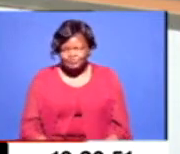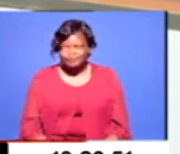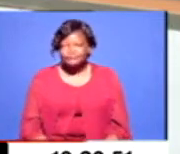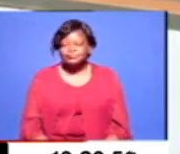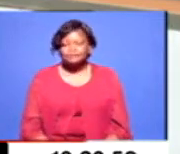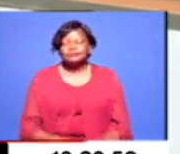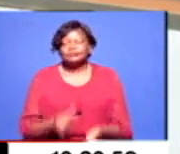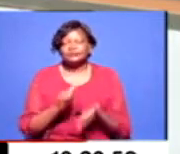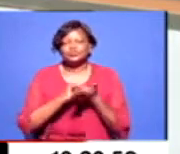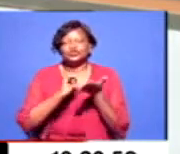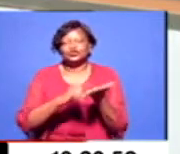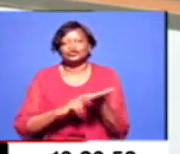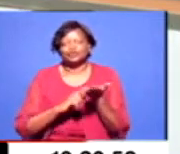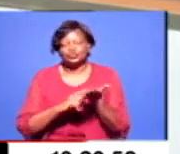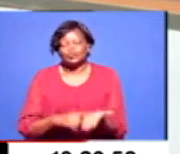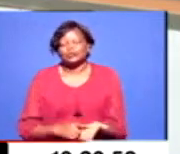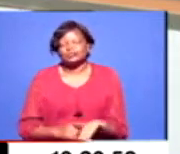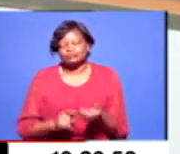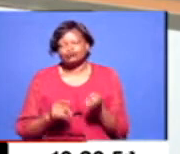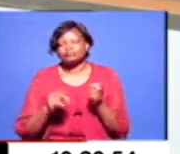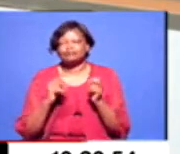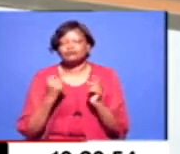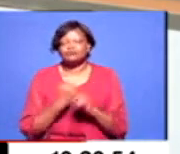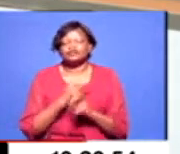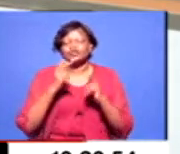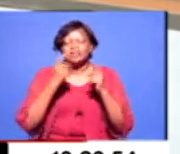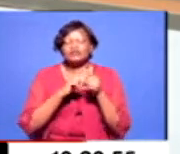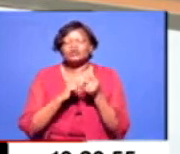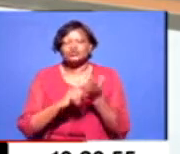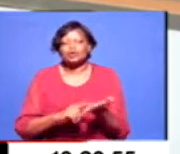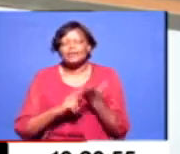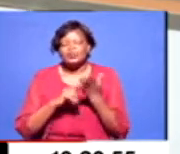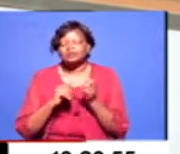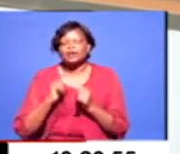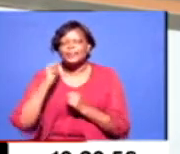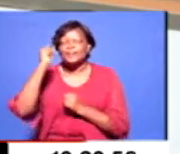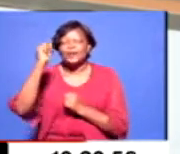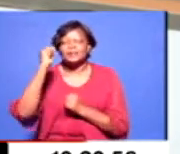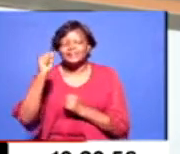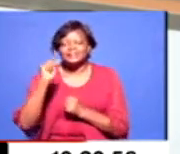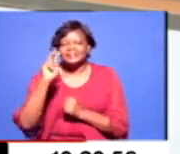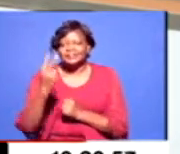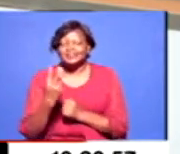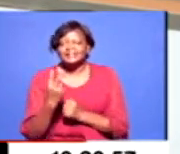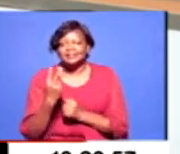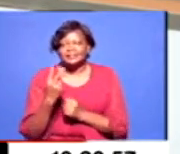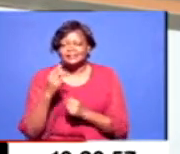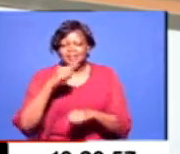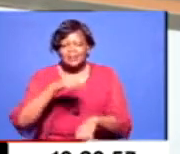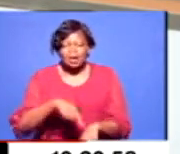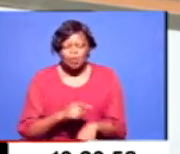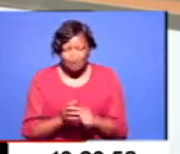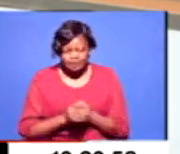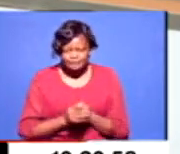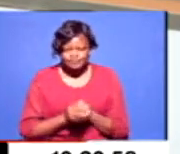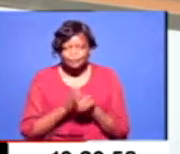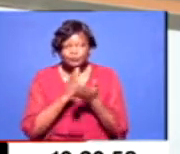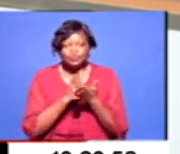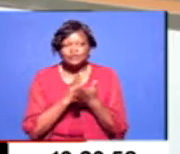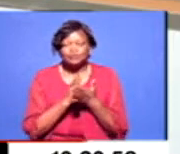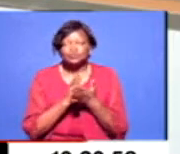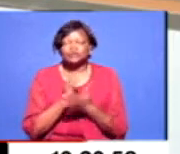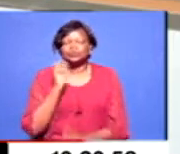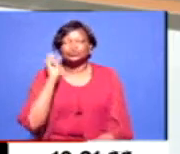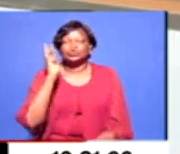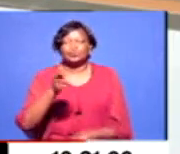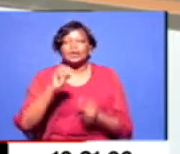going to be discussing a topical issue. Then we'll be discussing matters politics in our second hour. Well, you will agree